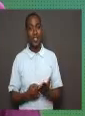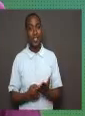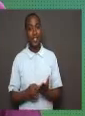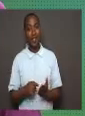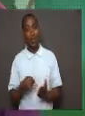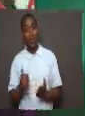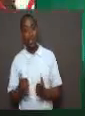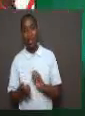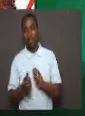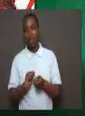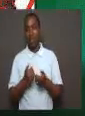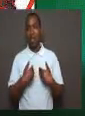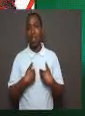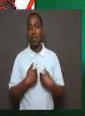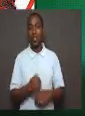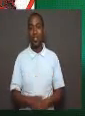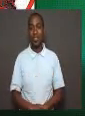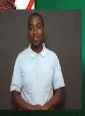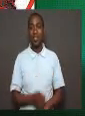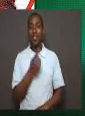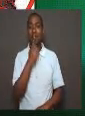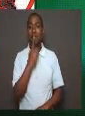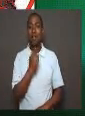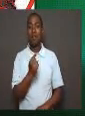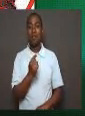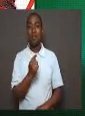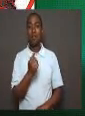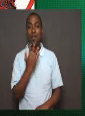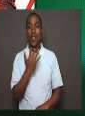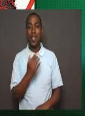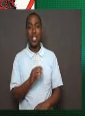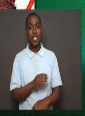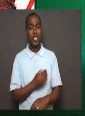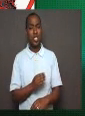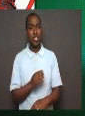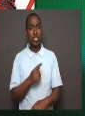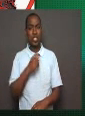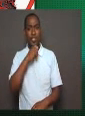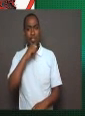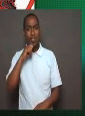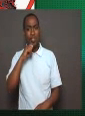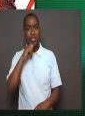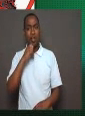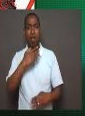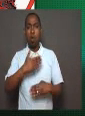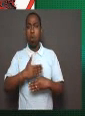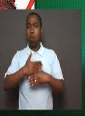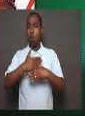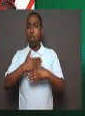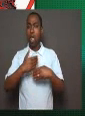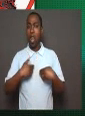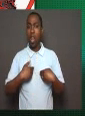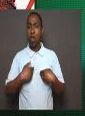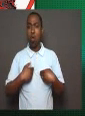replaced. Red blood cells are thin-walled with a large